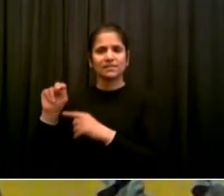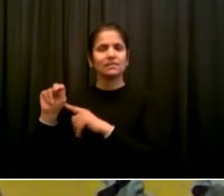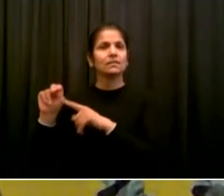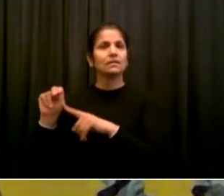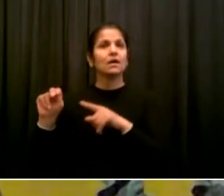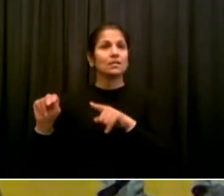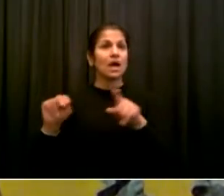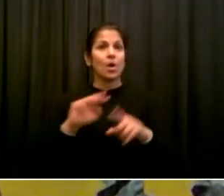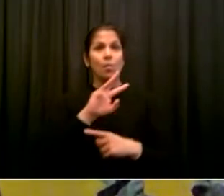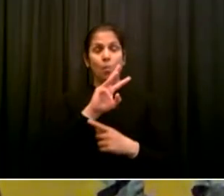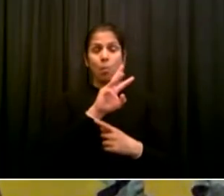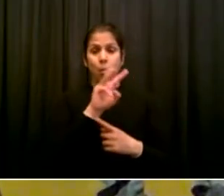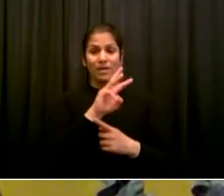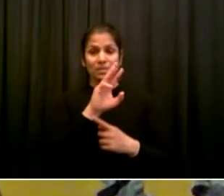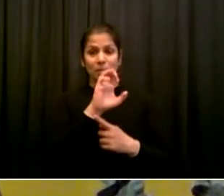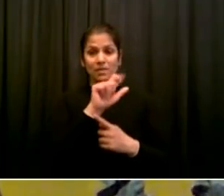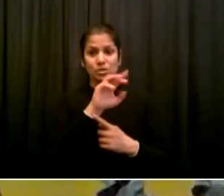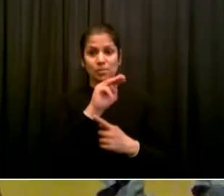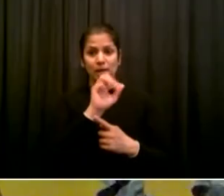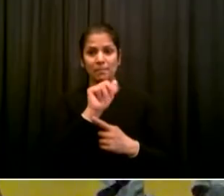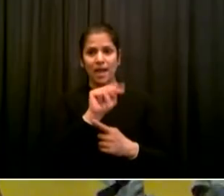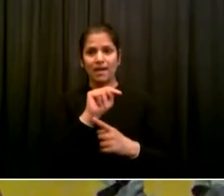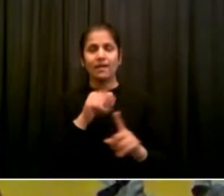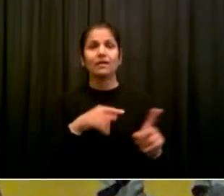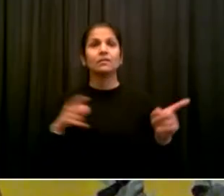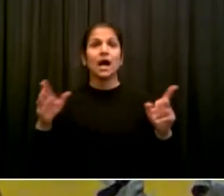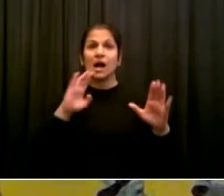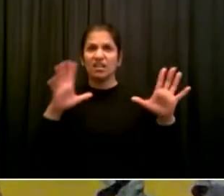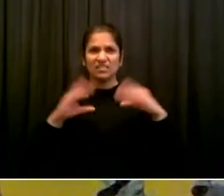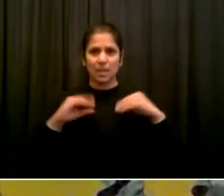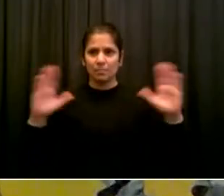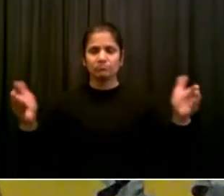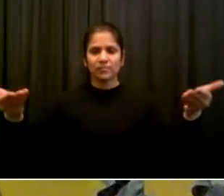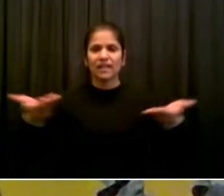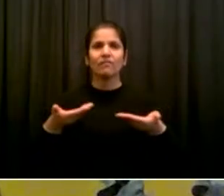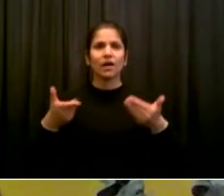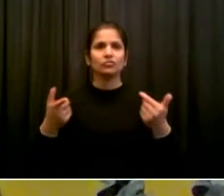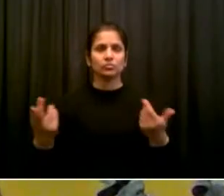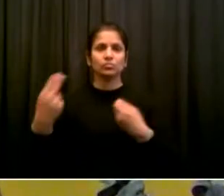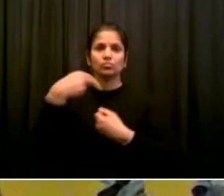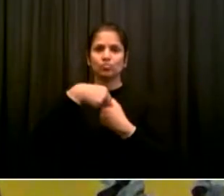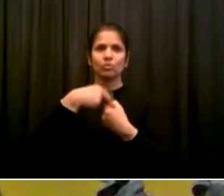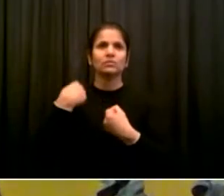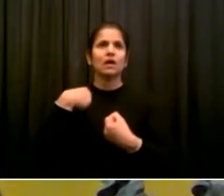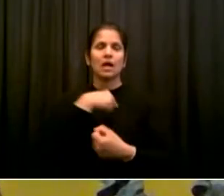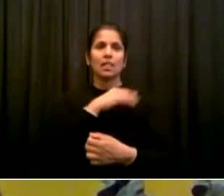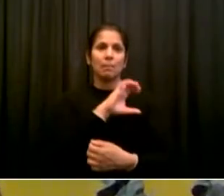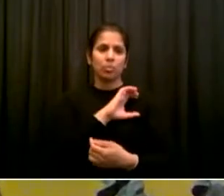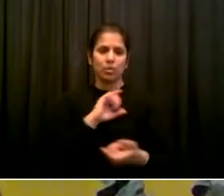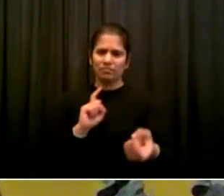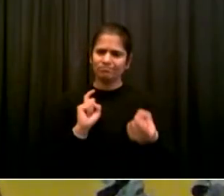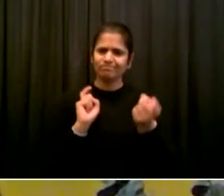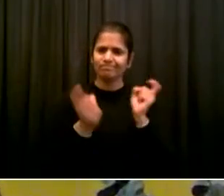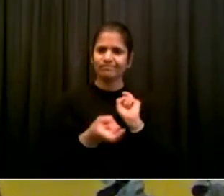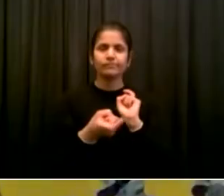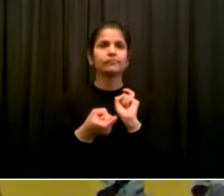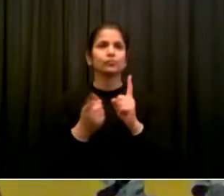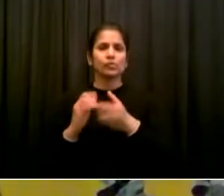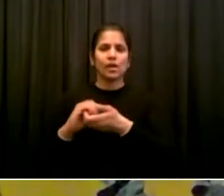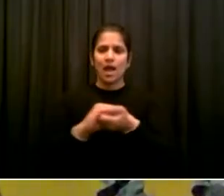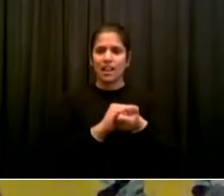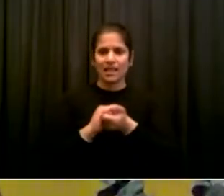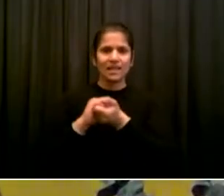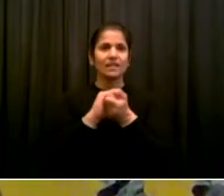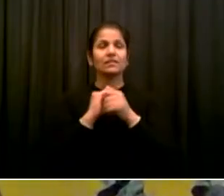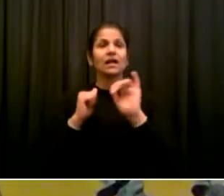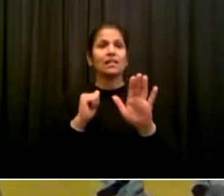to accept an invitation to join the Police Reform and Reinvention Collaborative. At that time, I shared my enthusiasm